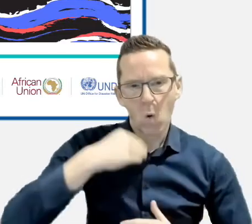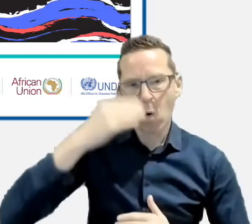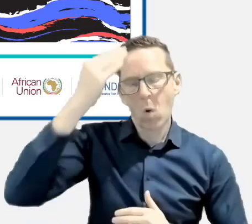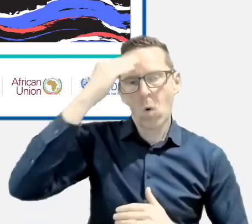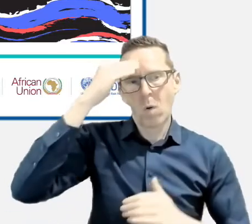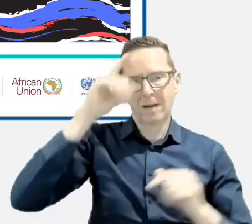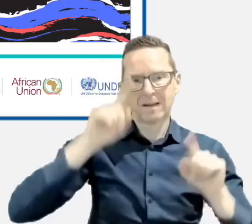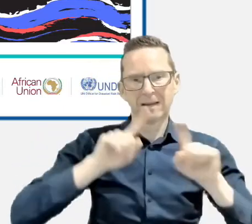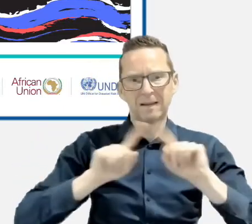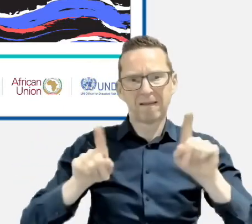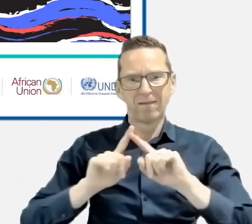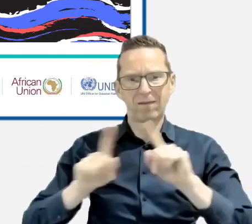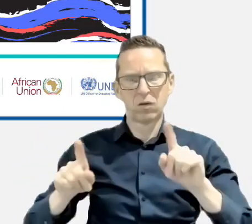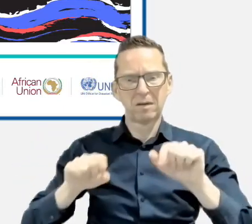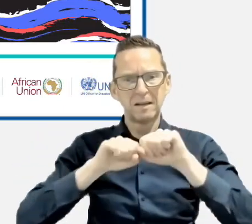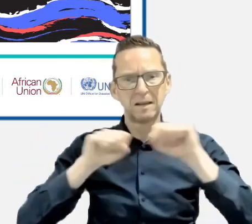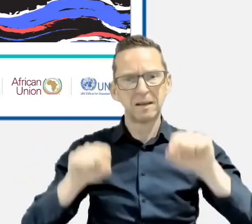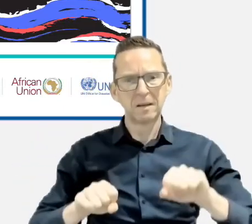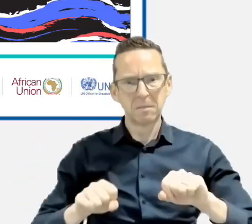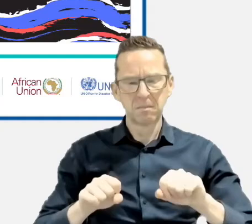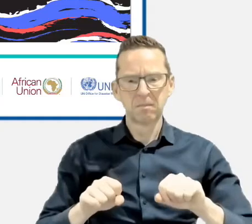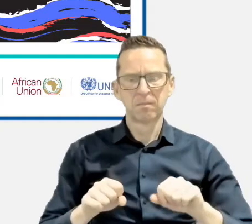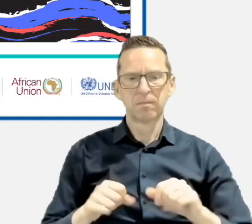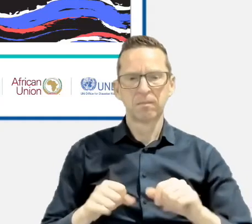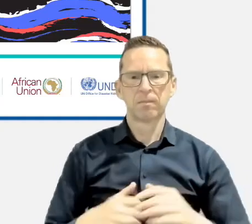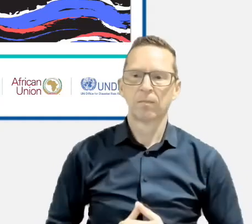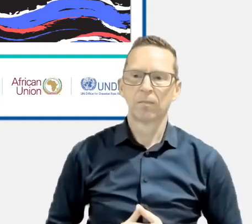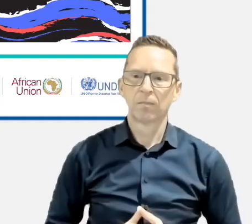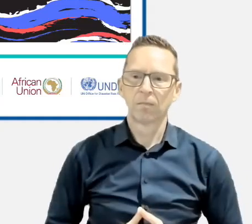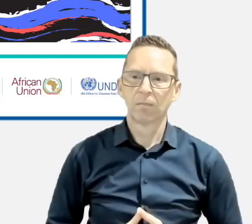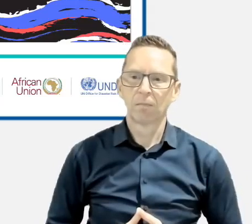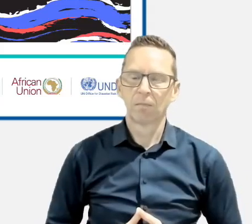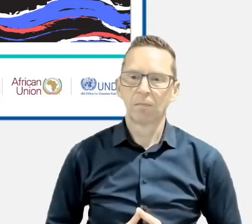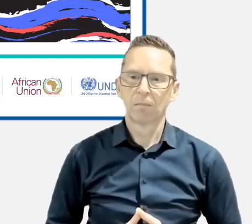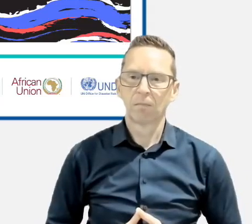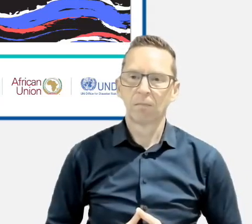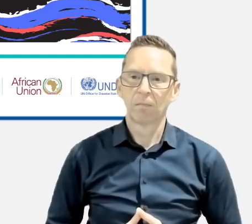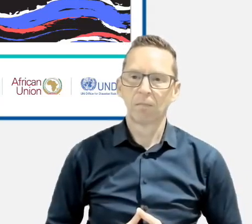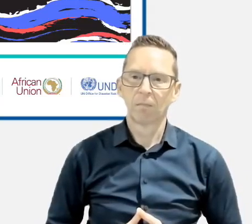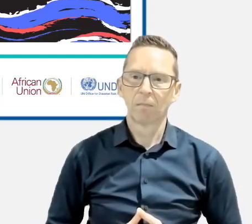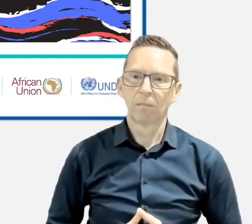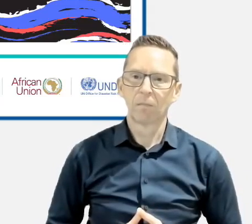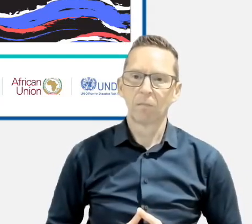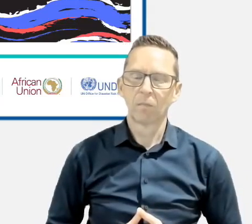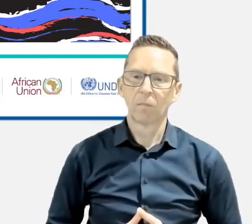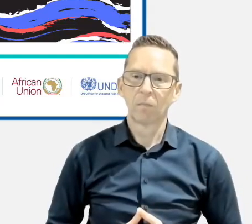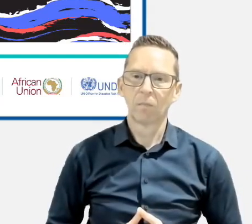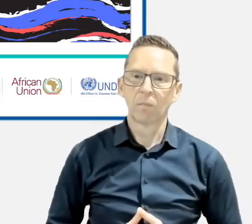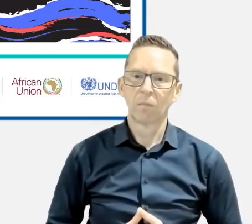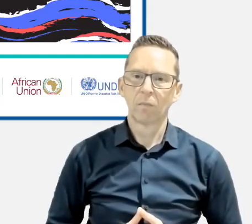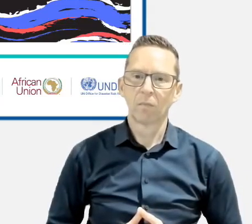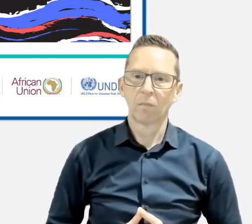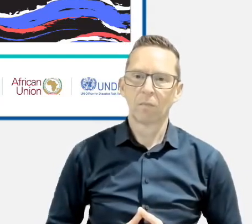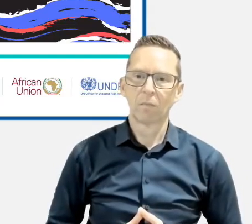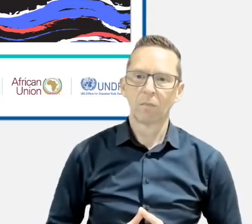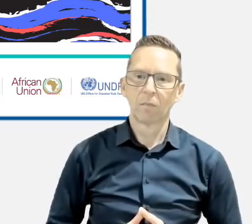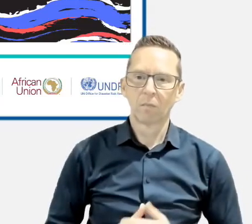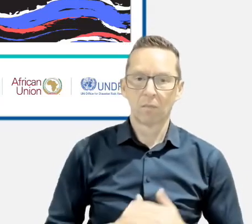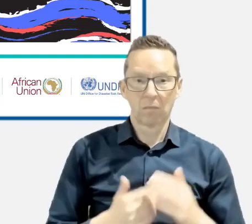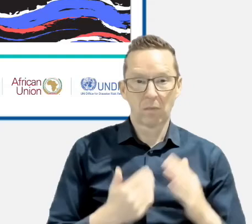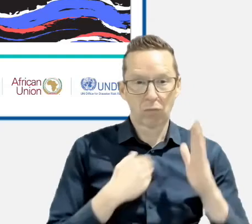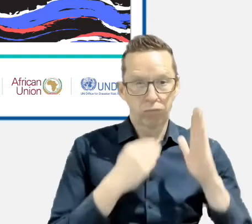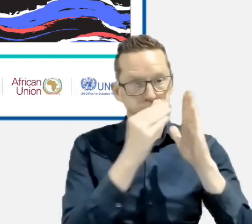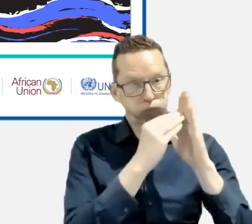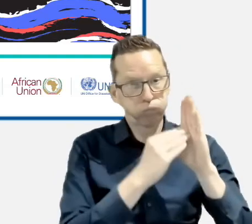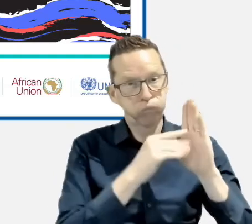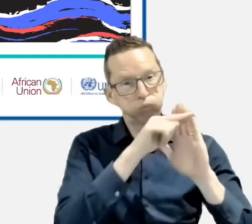one of the 30-odd major hazards that's been identified for the city in dealing with those. So institutional capacity is